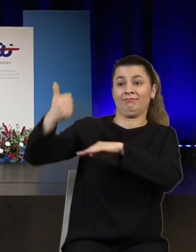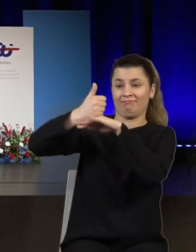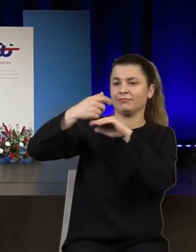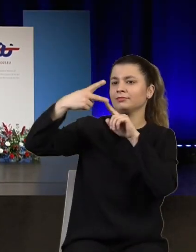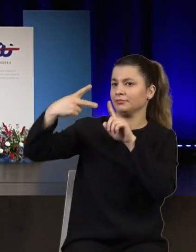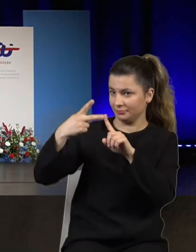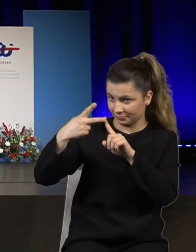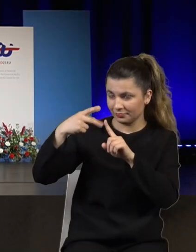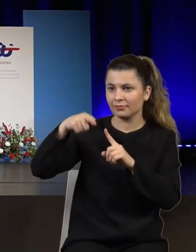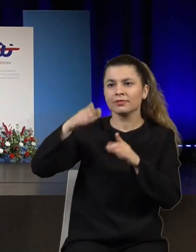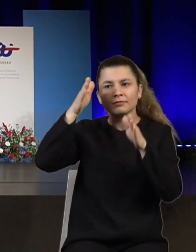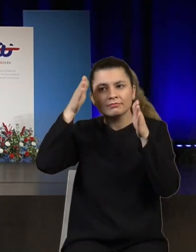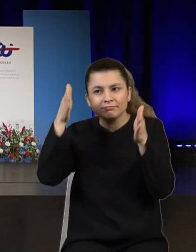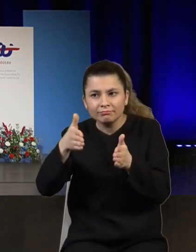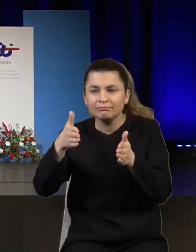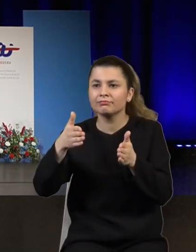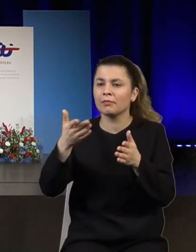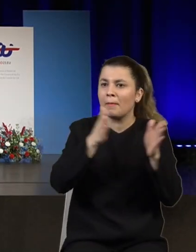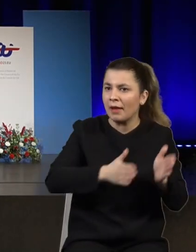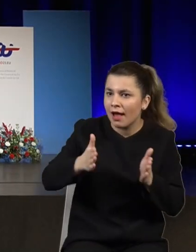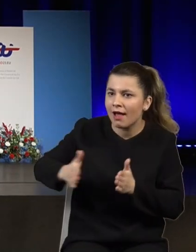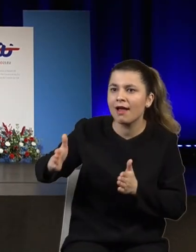Sustainable Mobility of Spain.